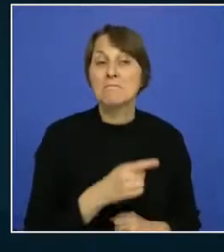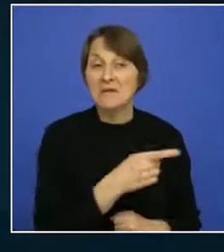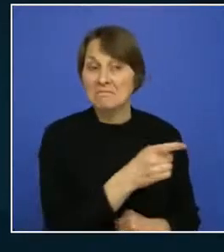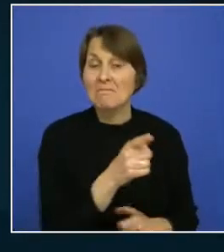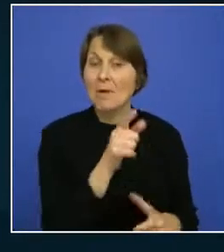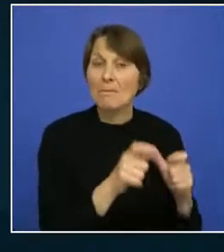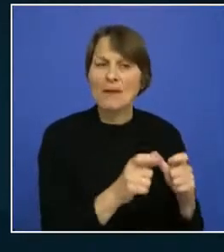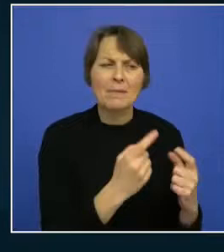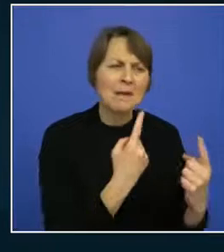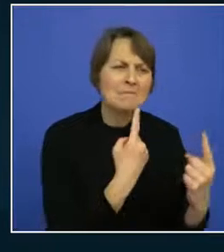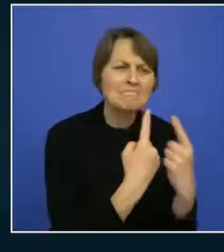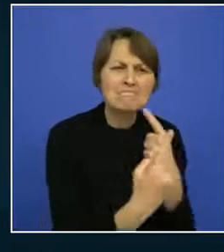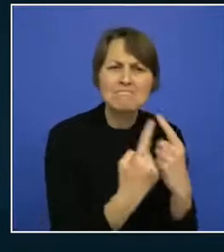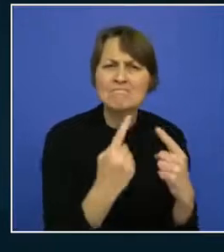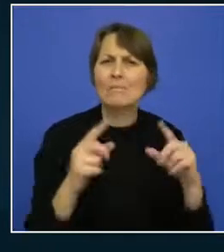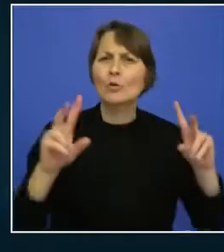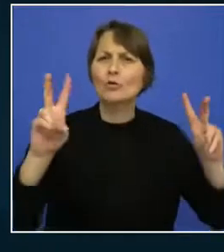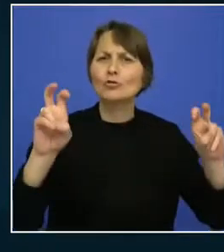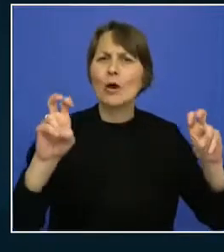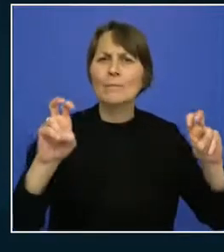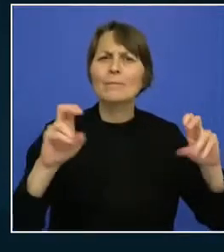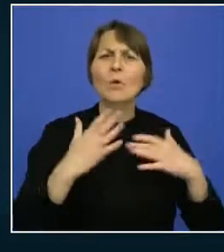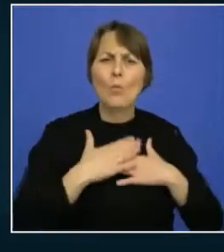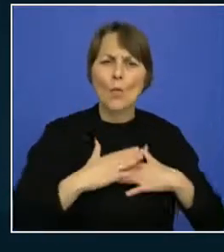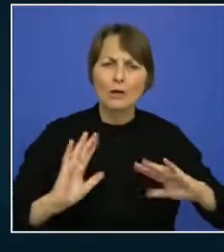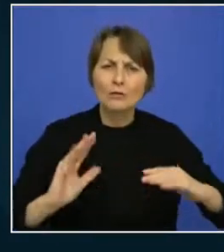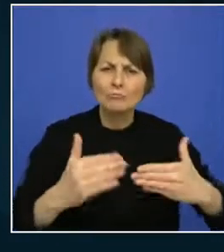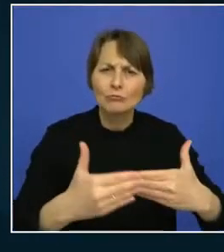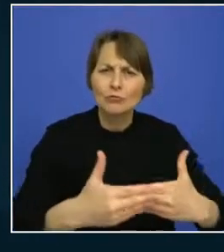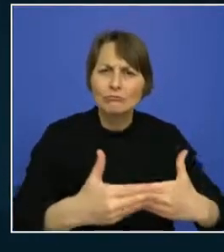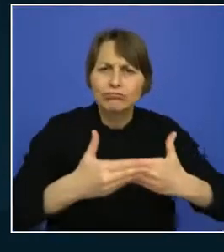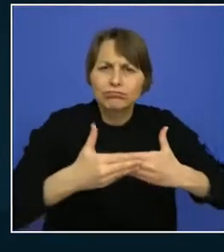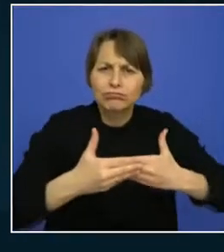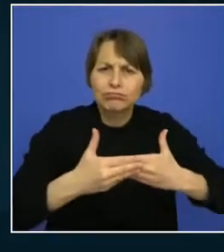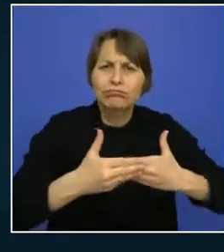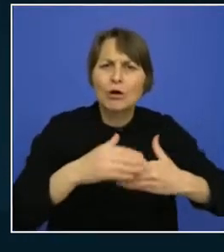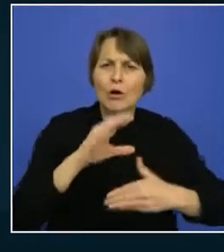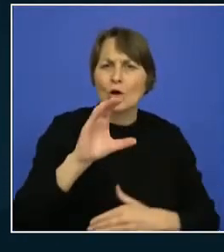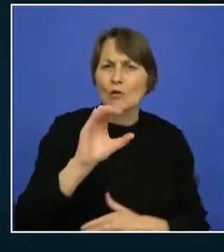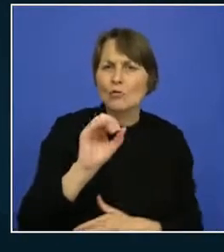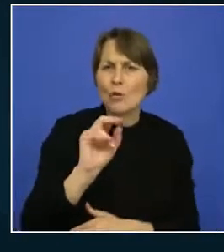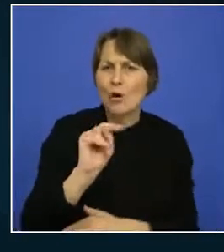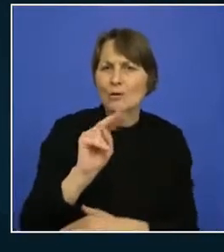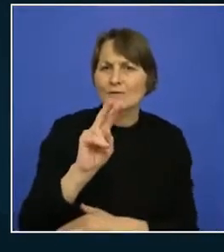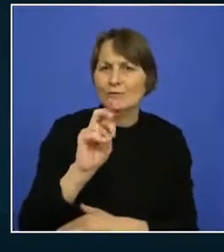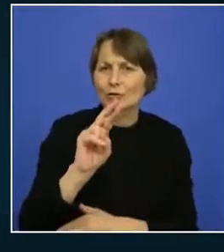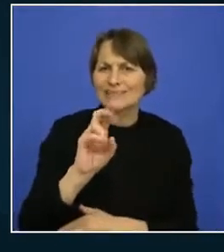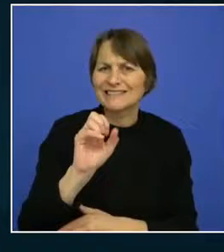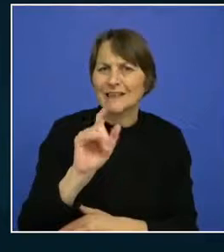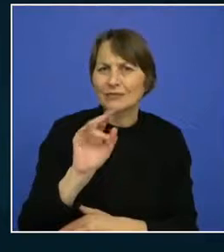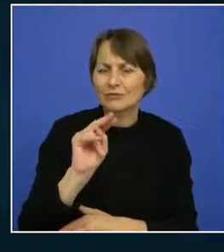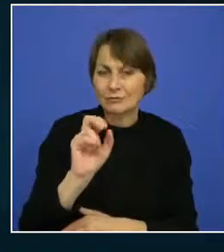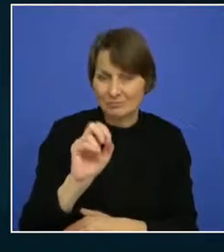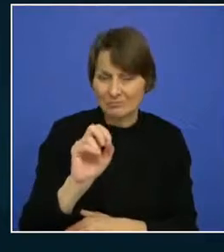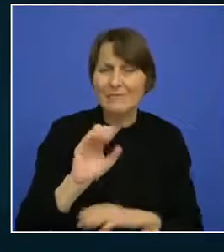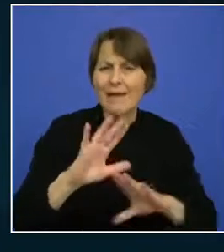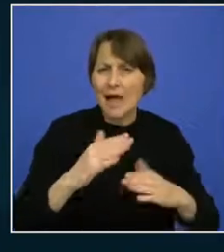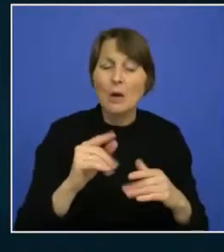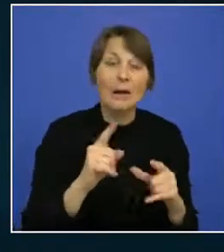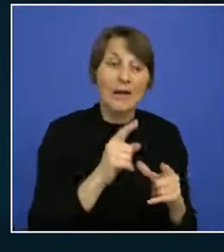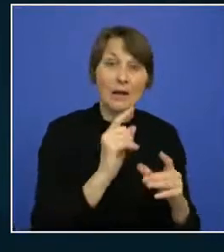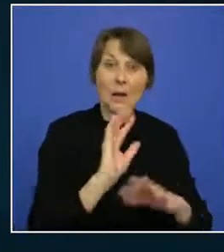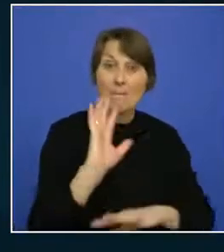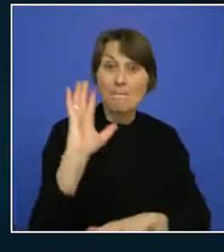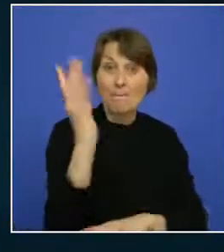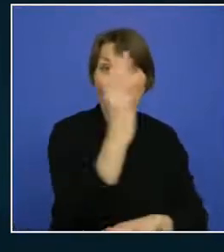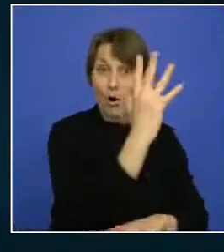I realized there's two sides to conservation. There's the park side, where, things, what Eric is